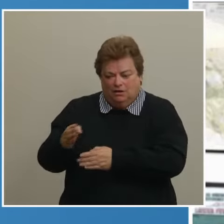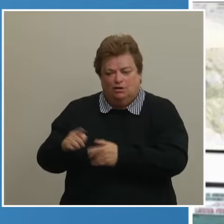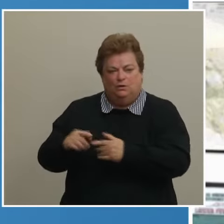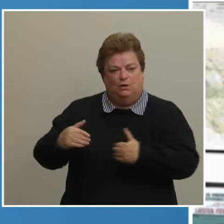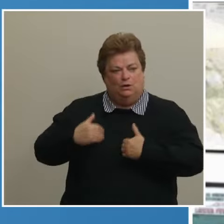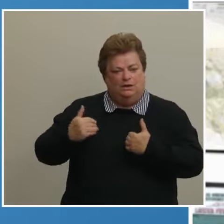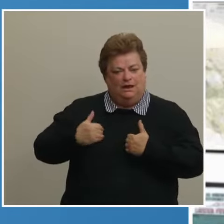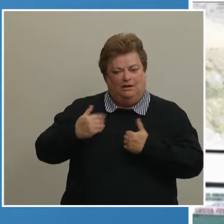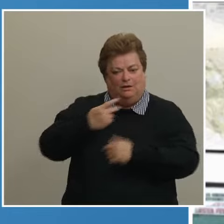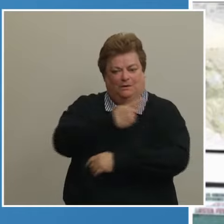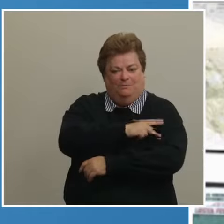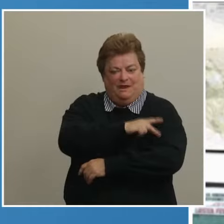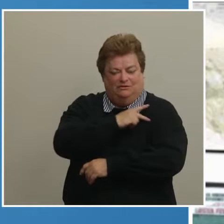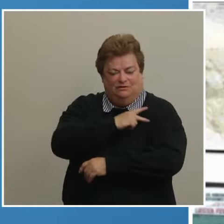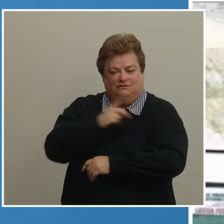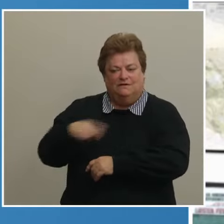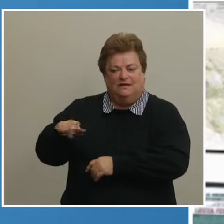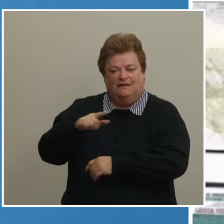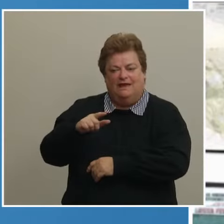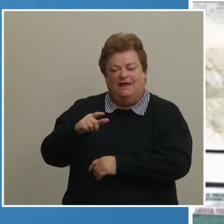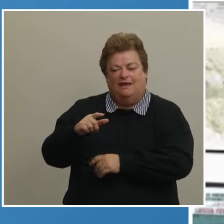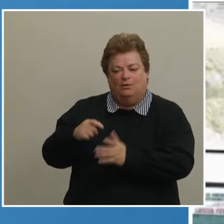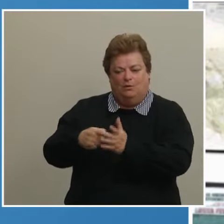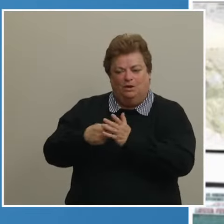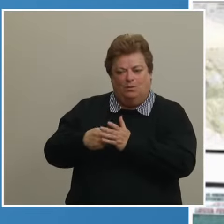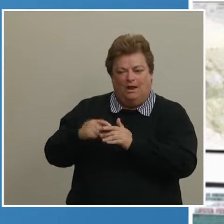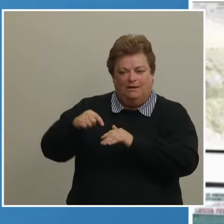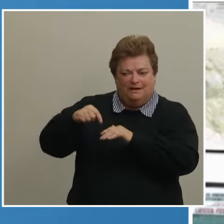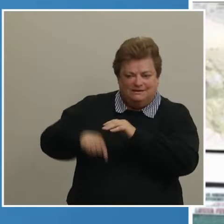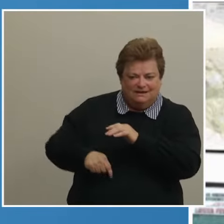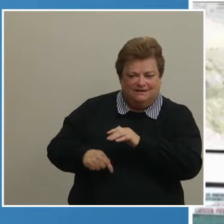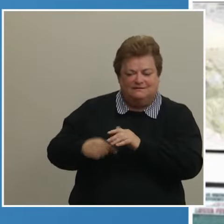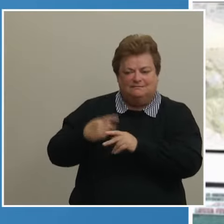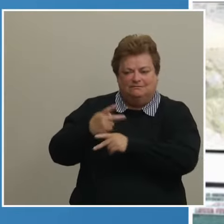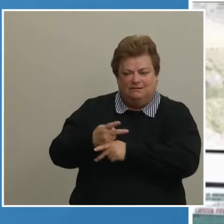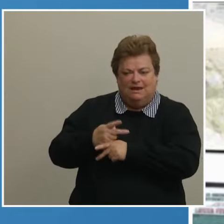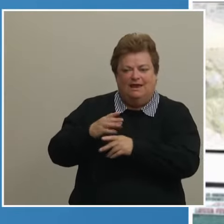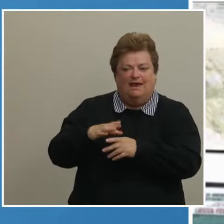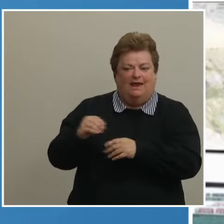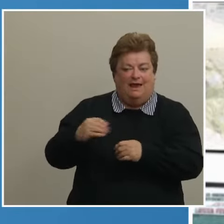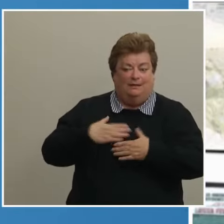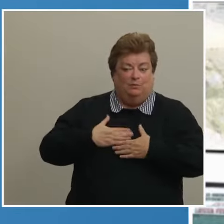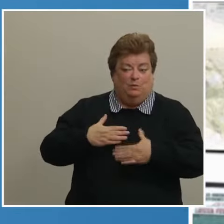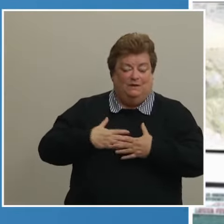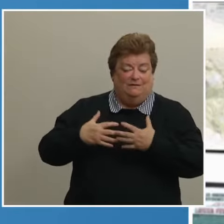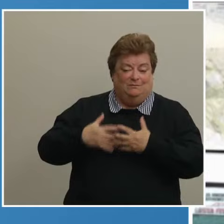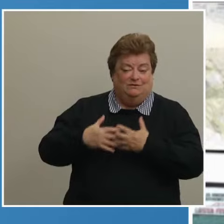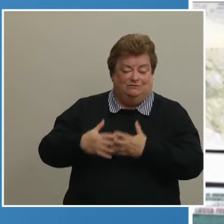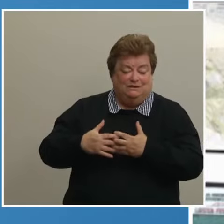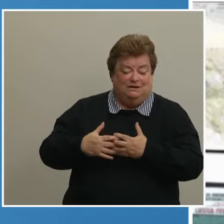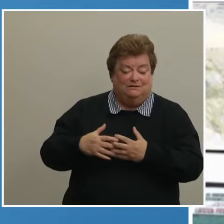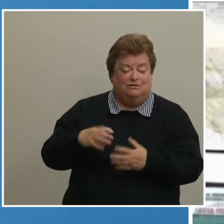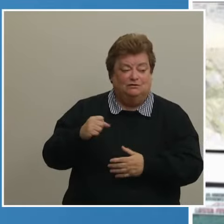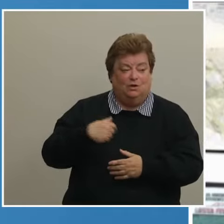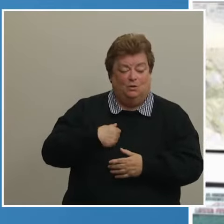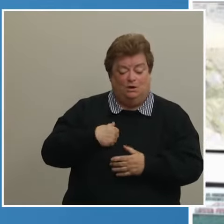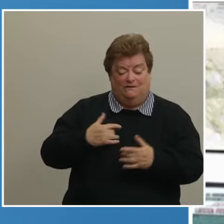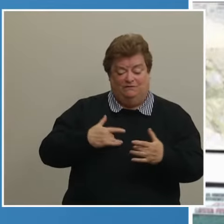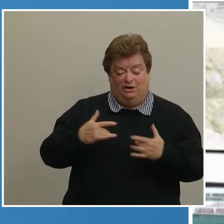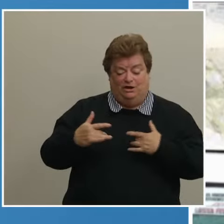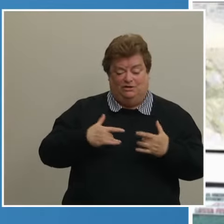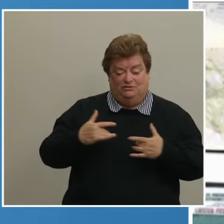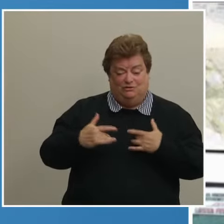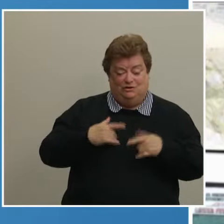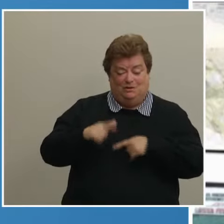includes patients who've required intensive care unit admission and intubation. And so we're very concerned that this